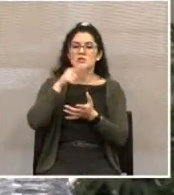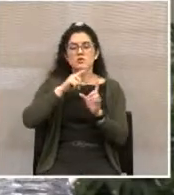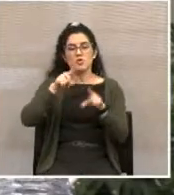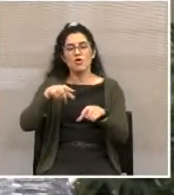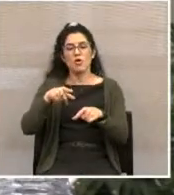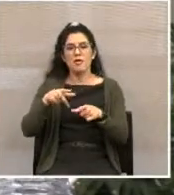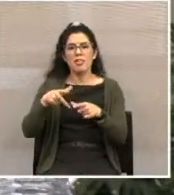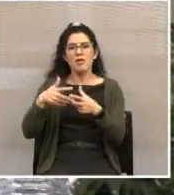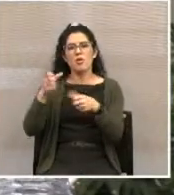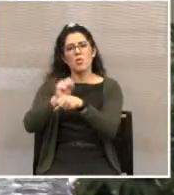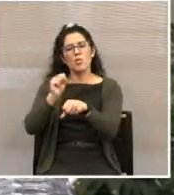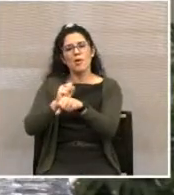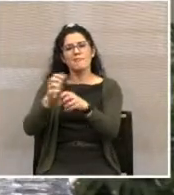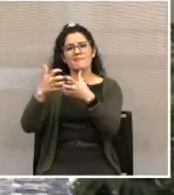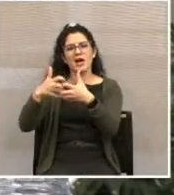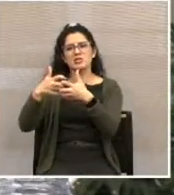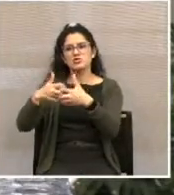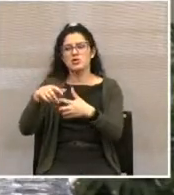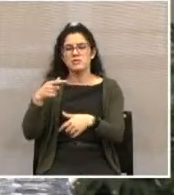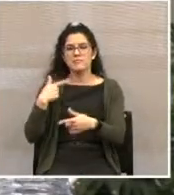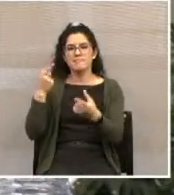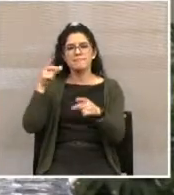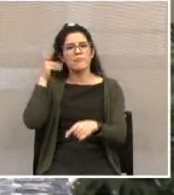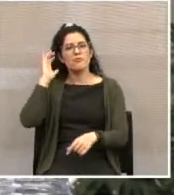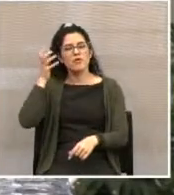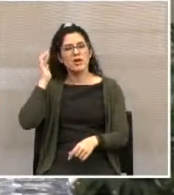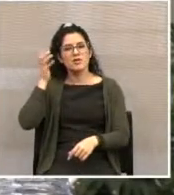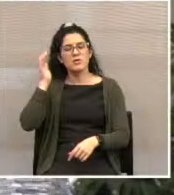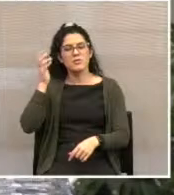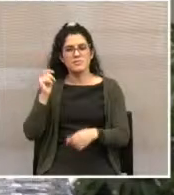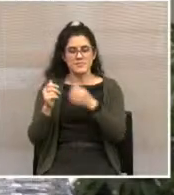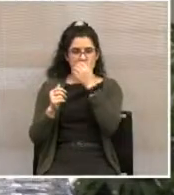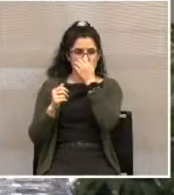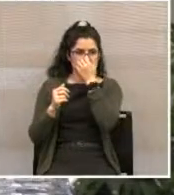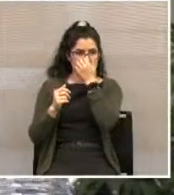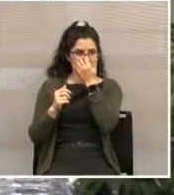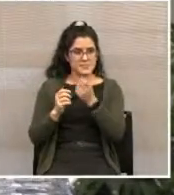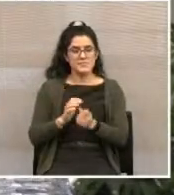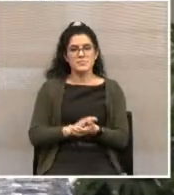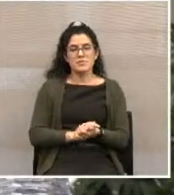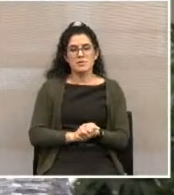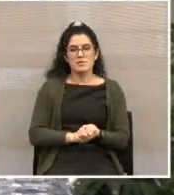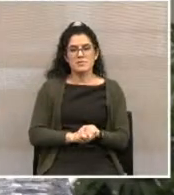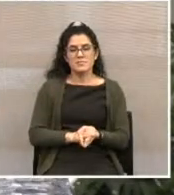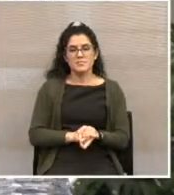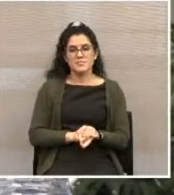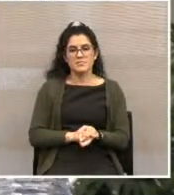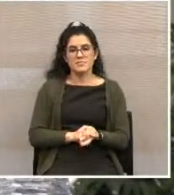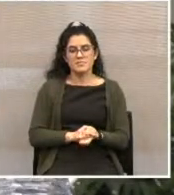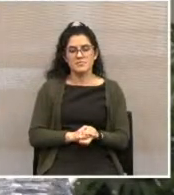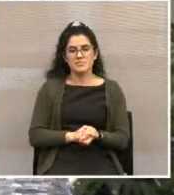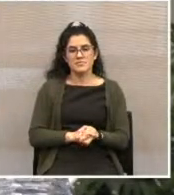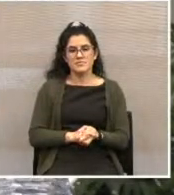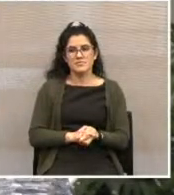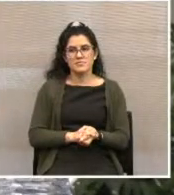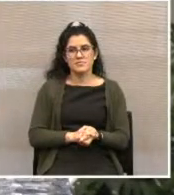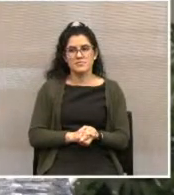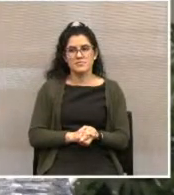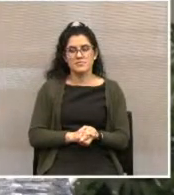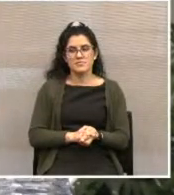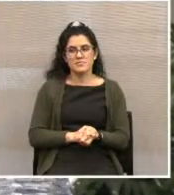put the radio, and we always had individuals that had their own spin, but never to the degree